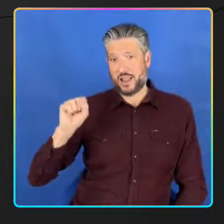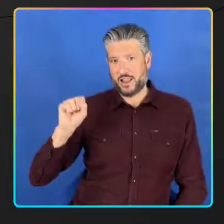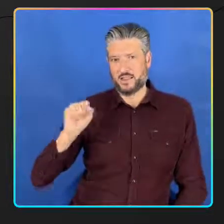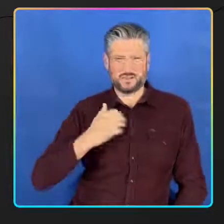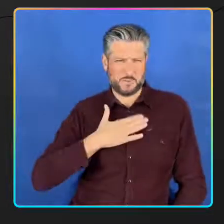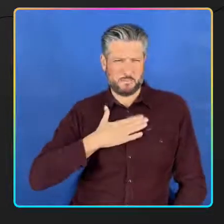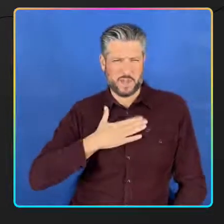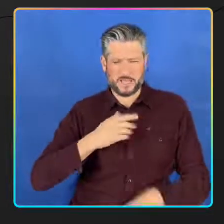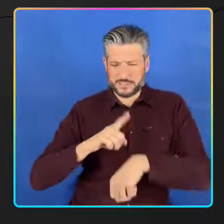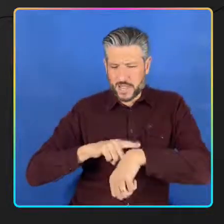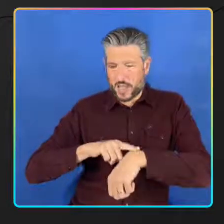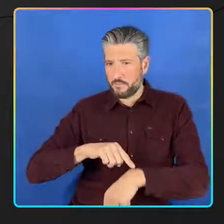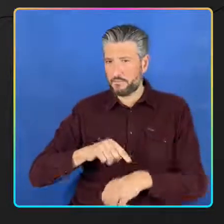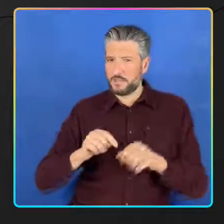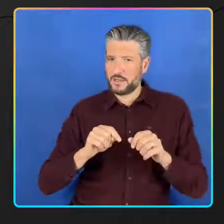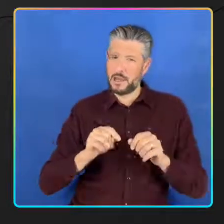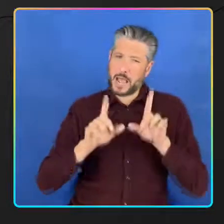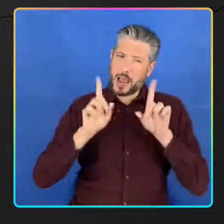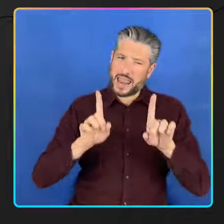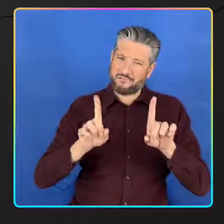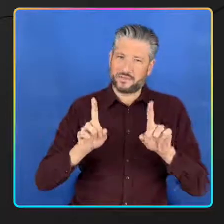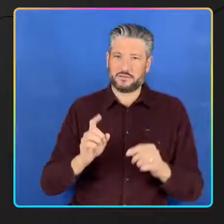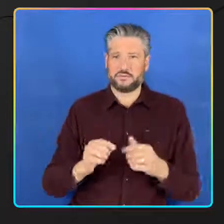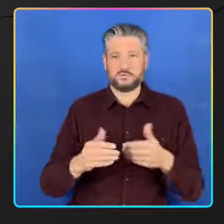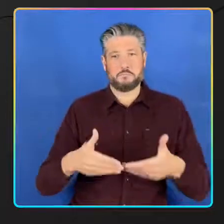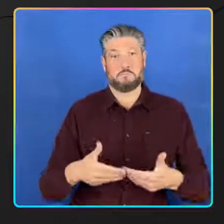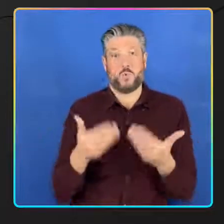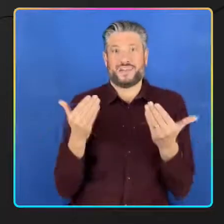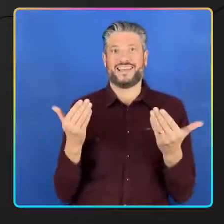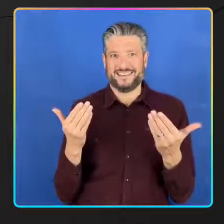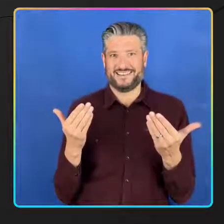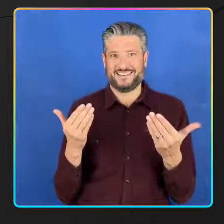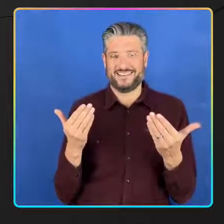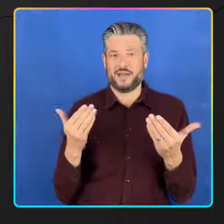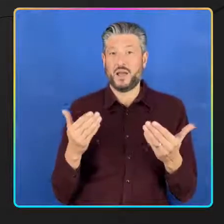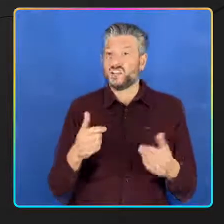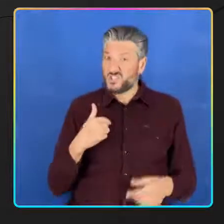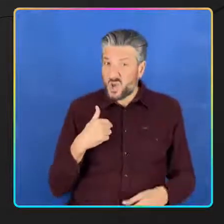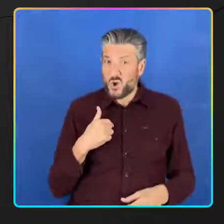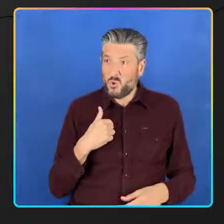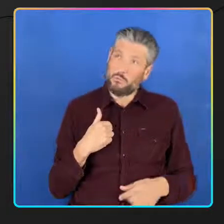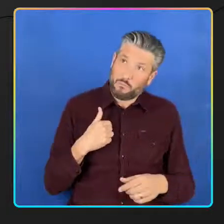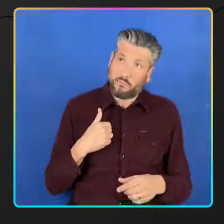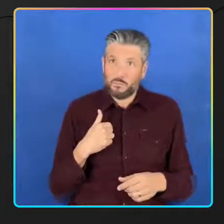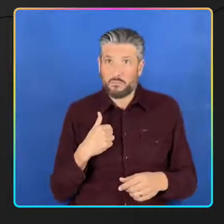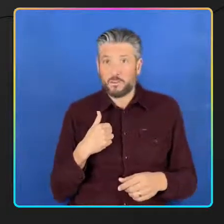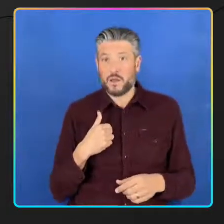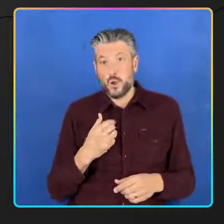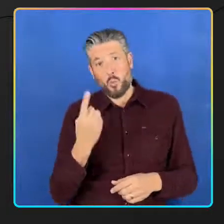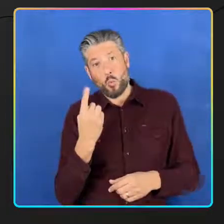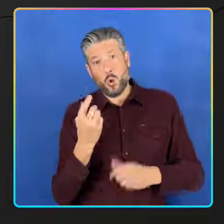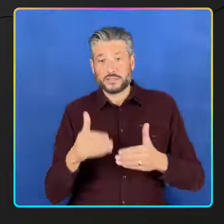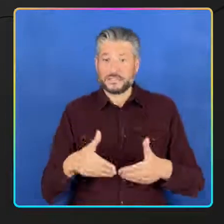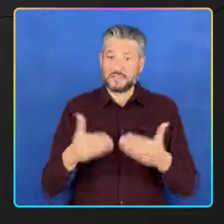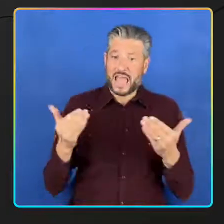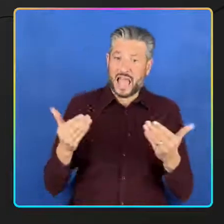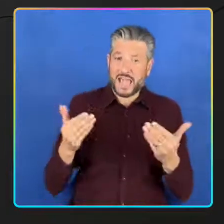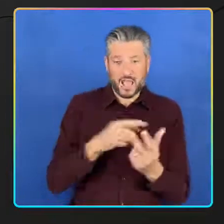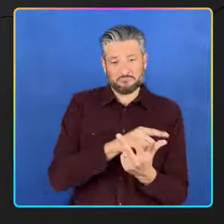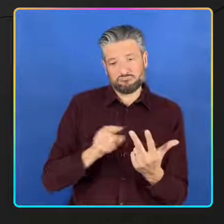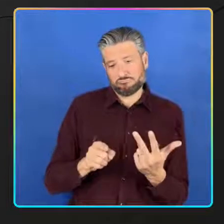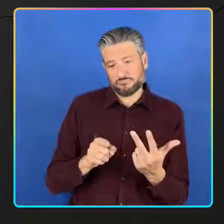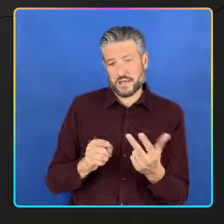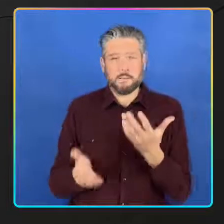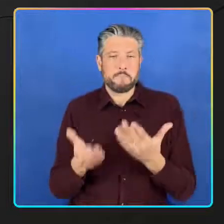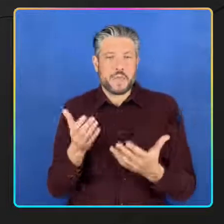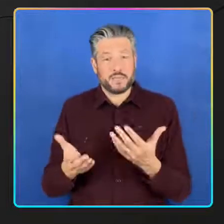11 in the morning. So that would be like a typical day. I would be switching between all 3. I could be planning an AI show and then doing